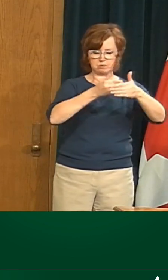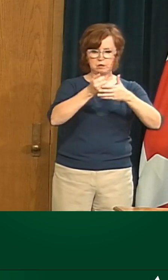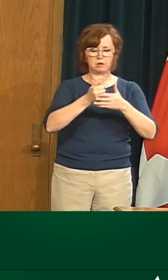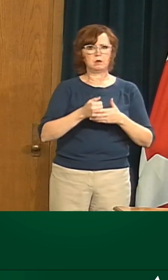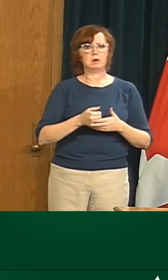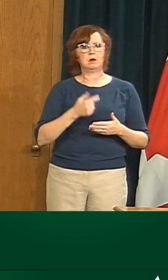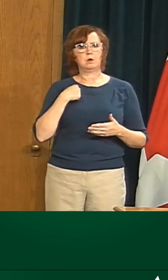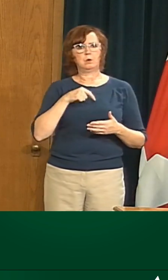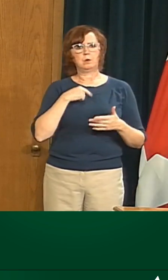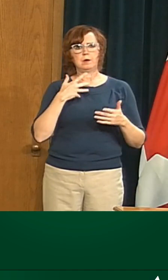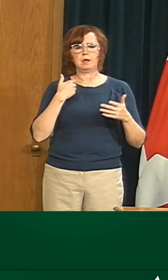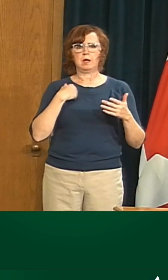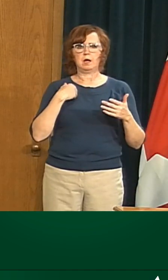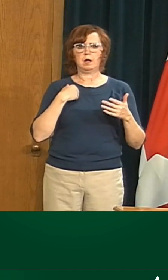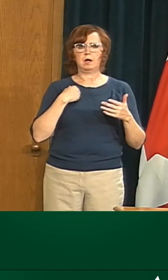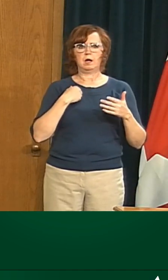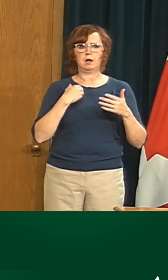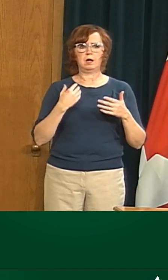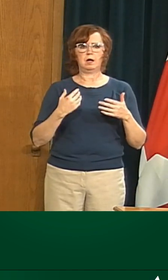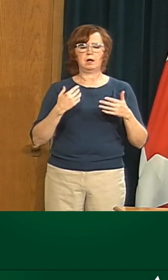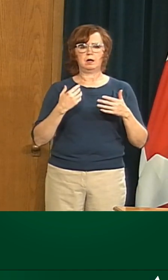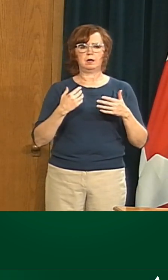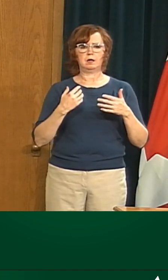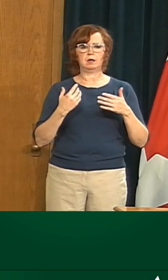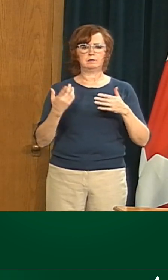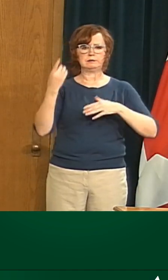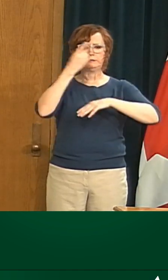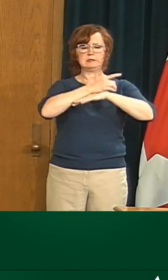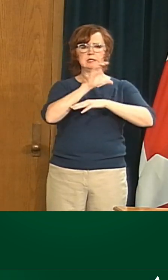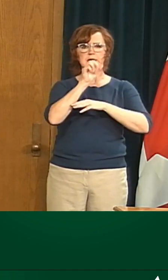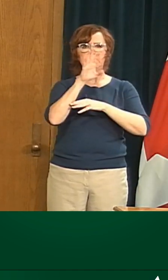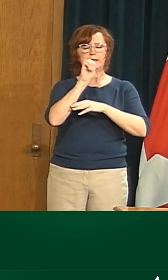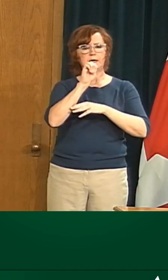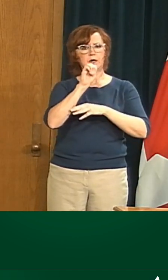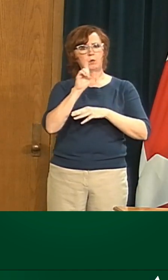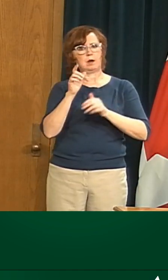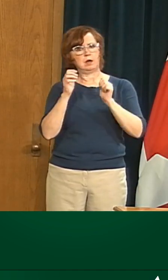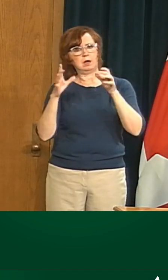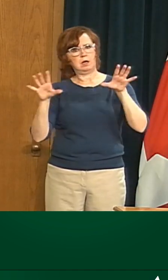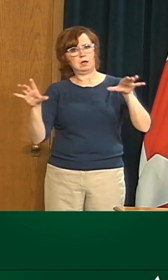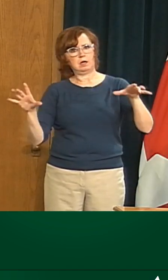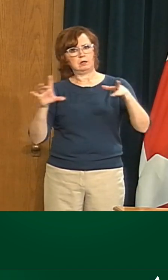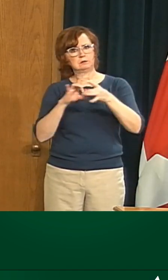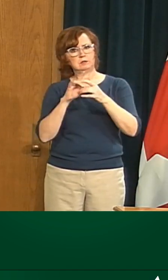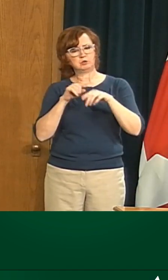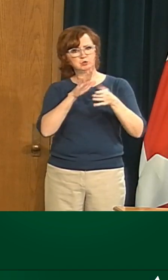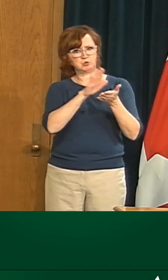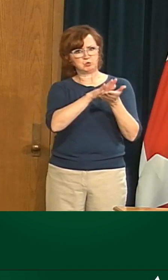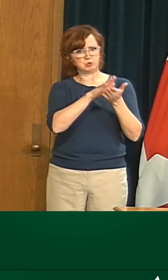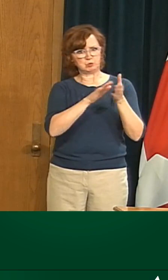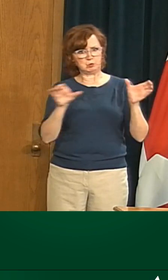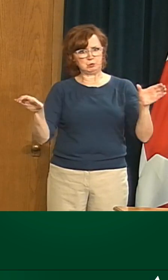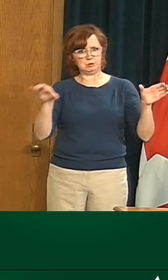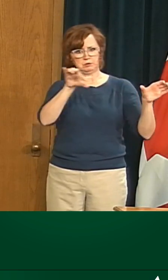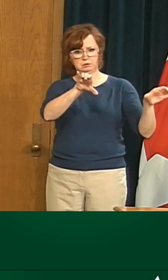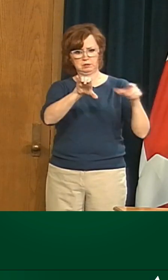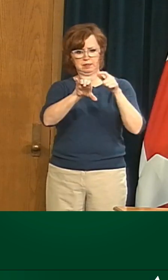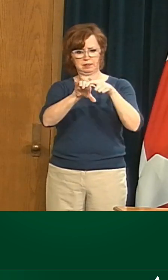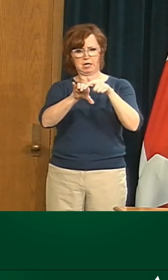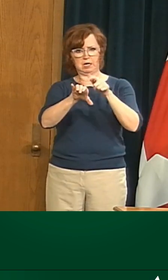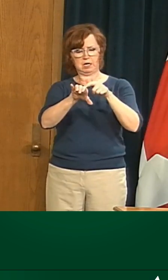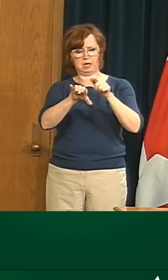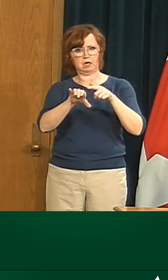facilities in the school settings across the province throughout this. We've reserved those childcare settings